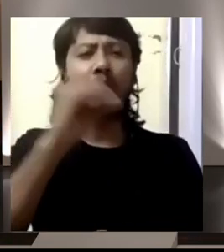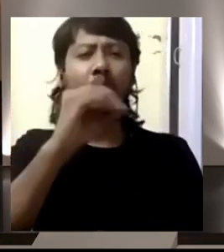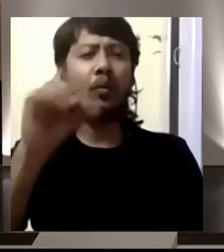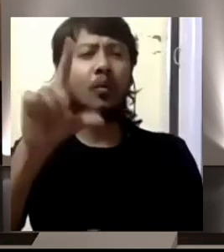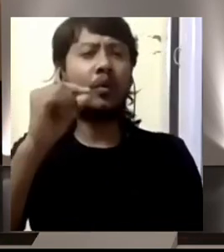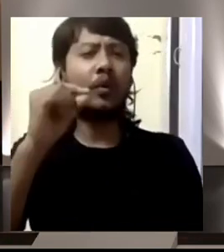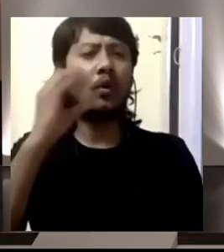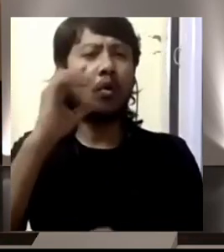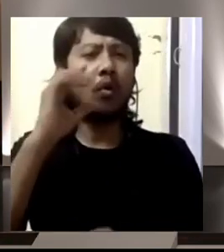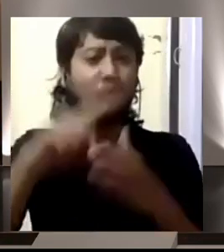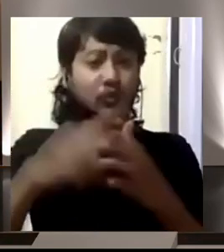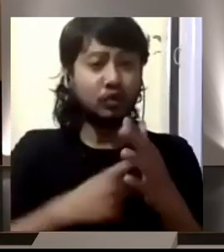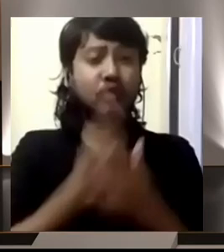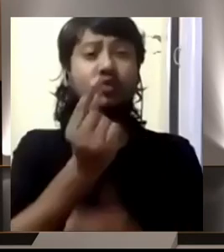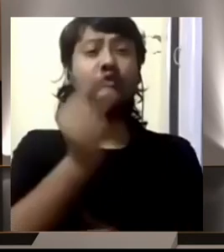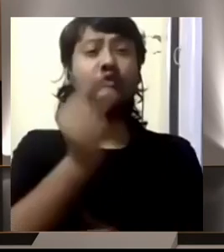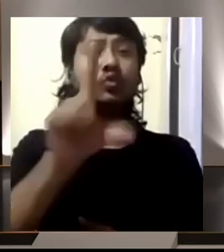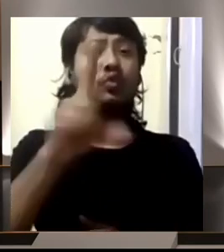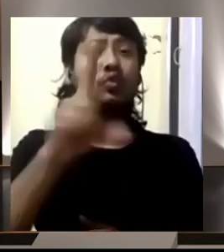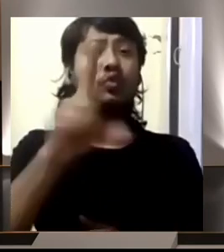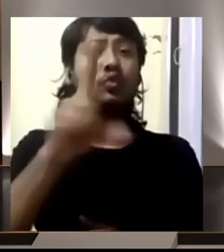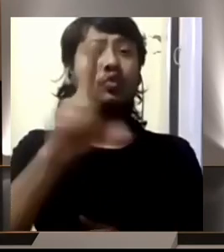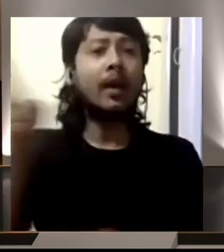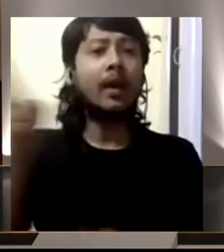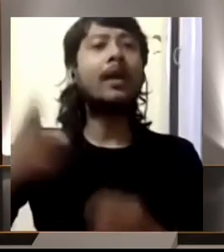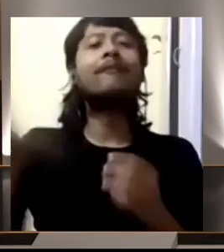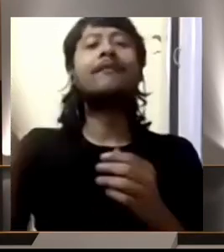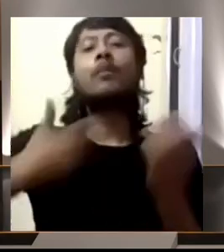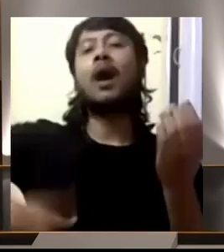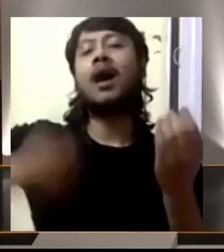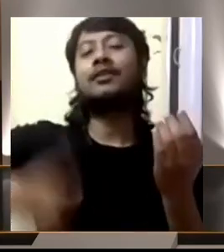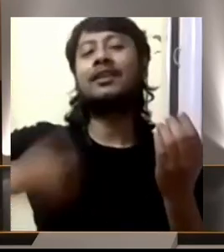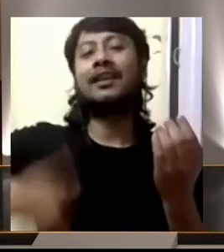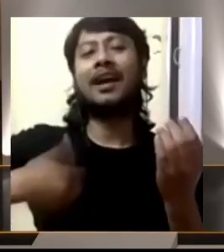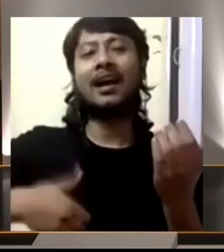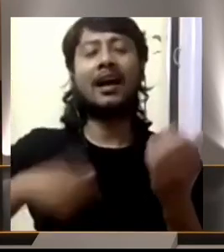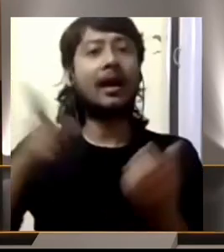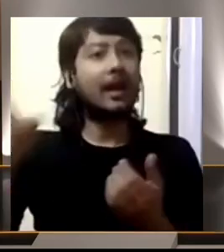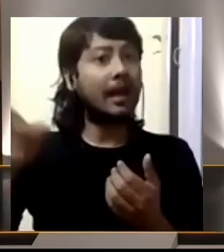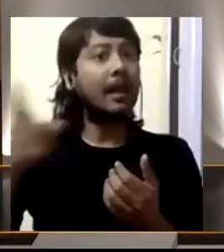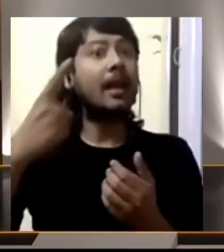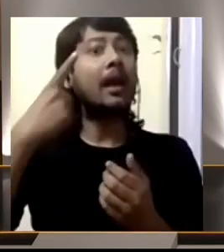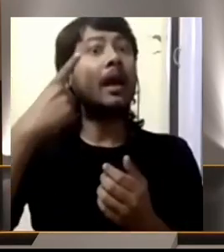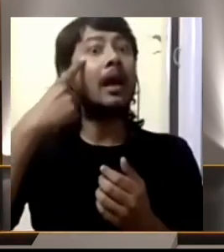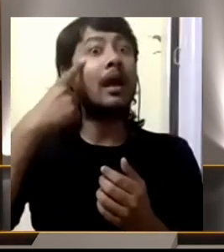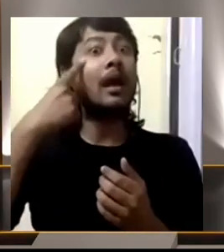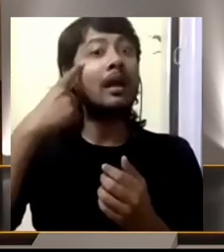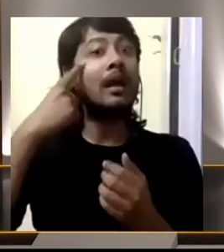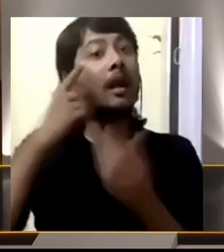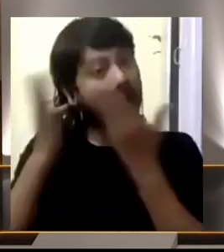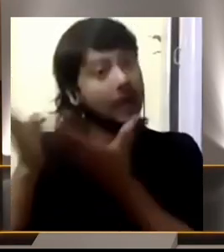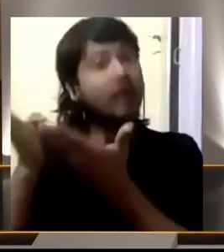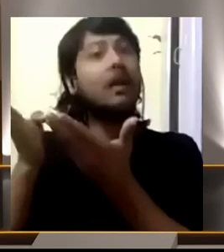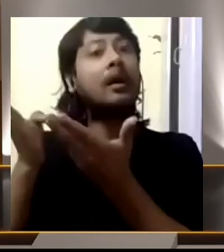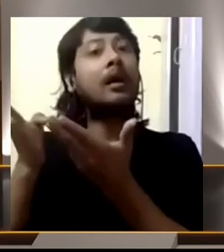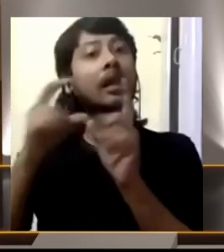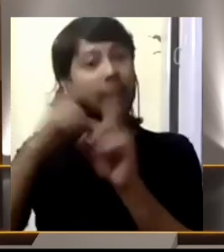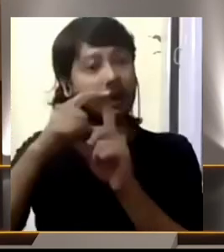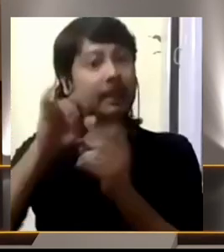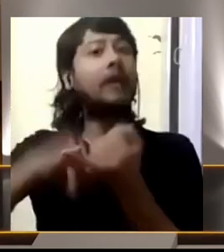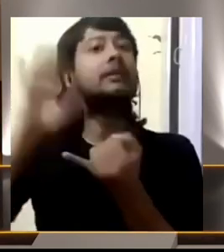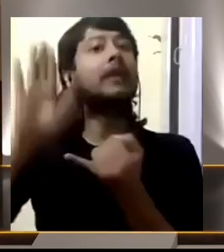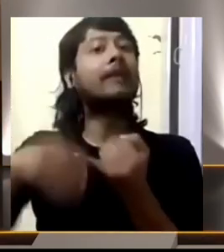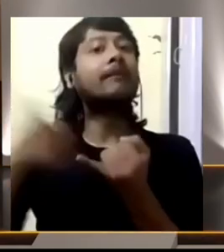Julio has Down syndrome, and his gift for playing guitar is so beautiful, I wanted to share it with you